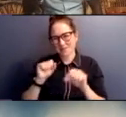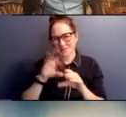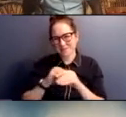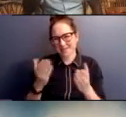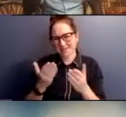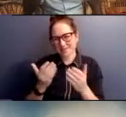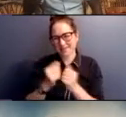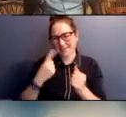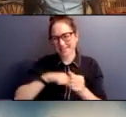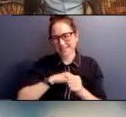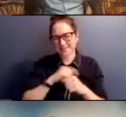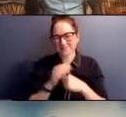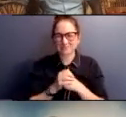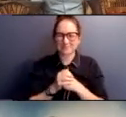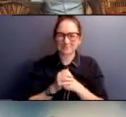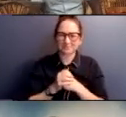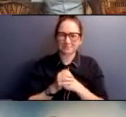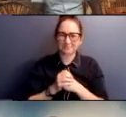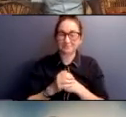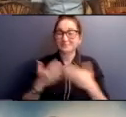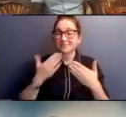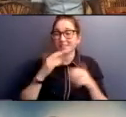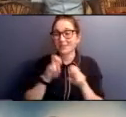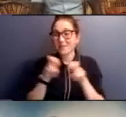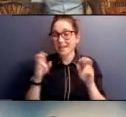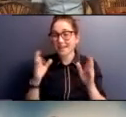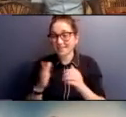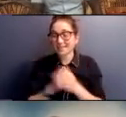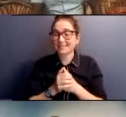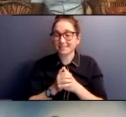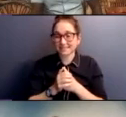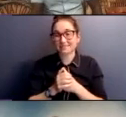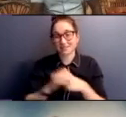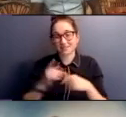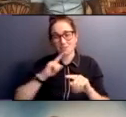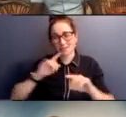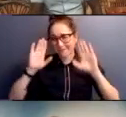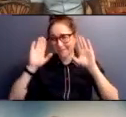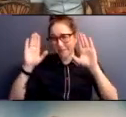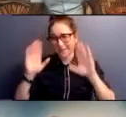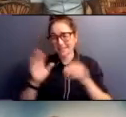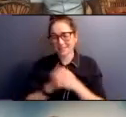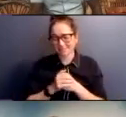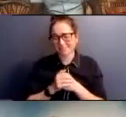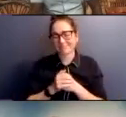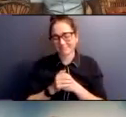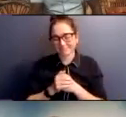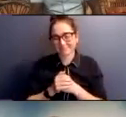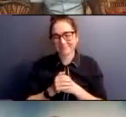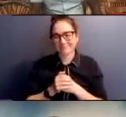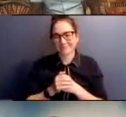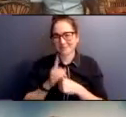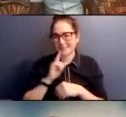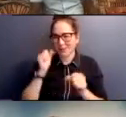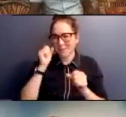this evening. And thank you to our panelists. You are fabulous, just so